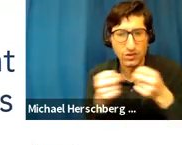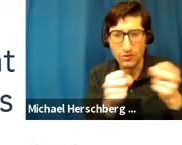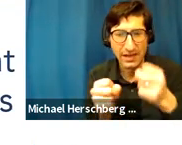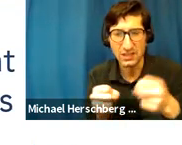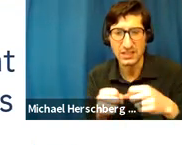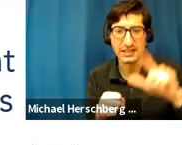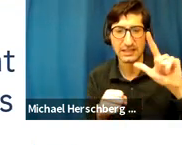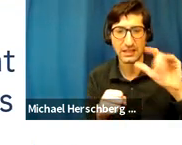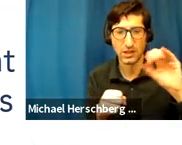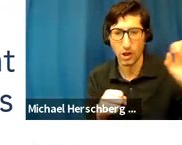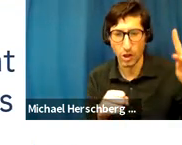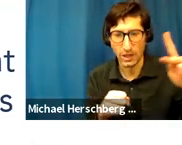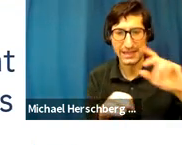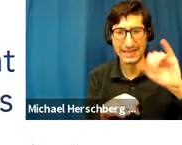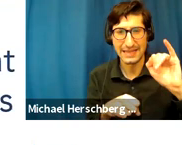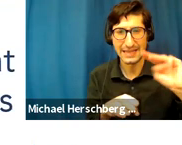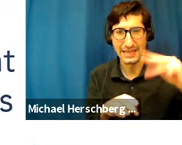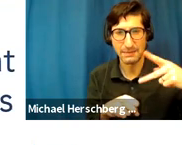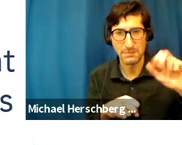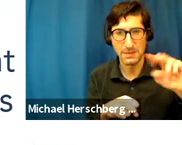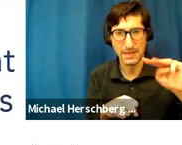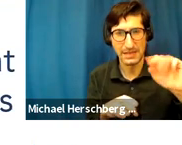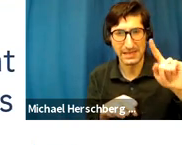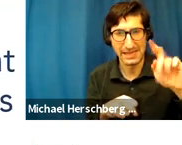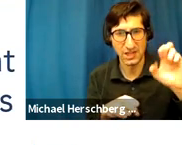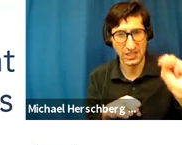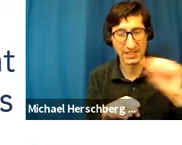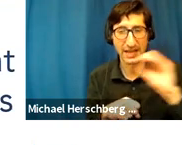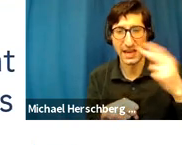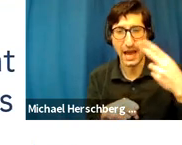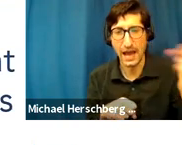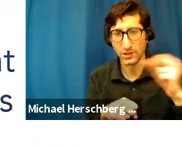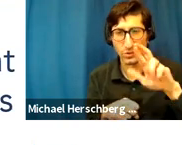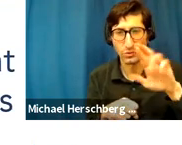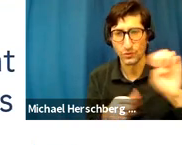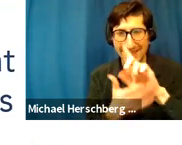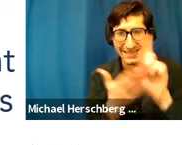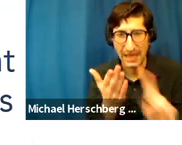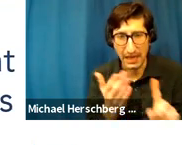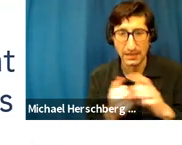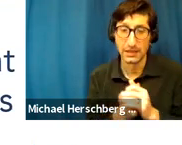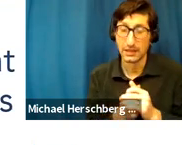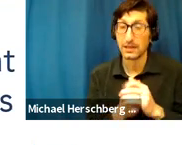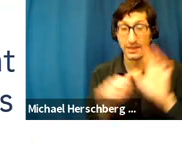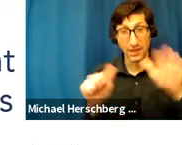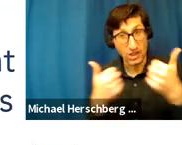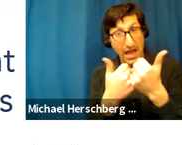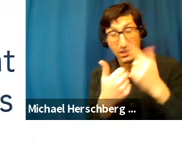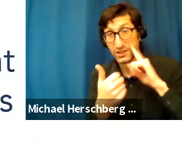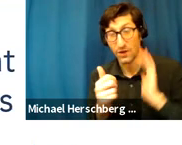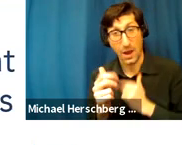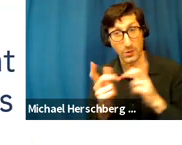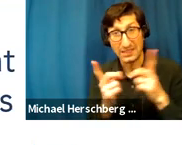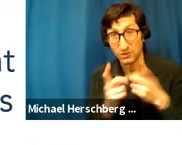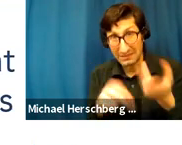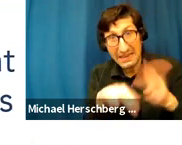course, high school redesign. Our awareness of the challenges facing our district has increased during this pandemic, but